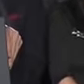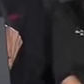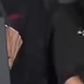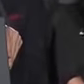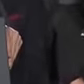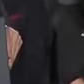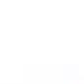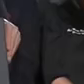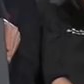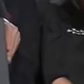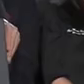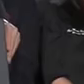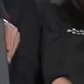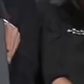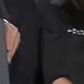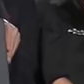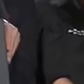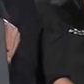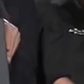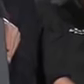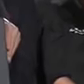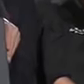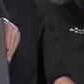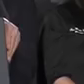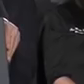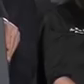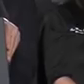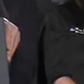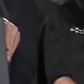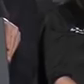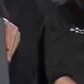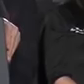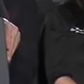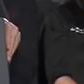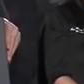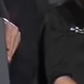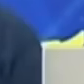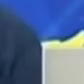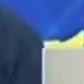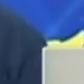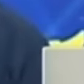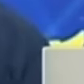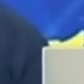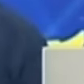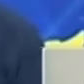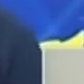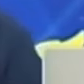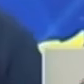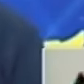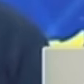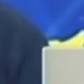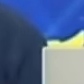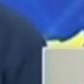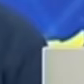are risking their lives. You must not follow Maduro's orders to block humanitarian aid. Who's the commander-in-chief of the